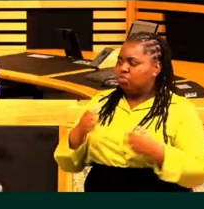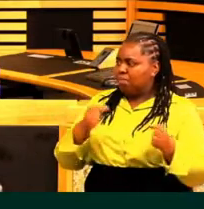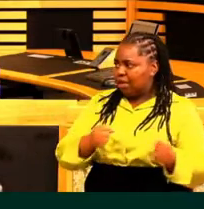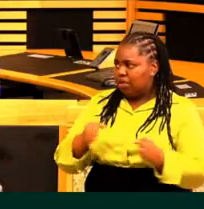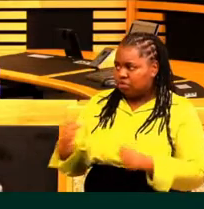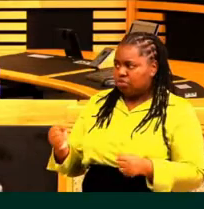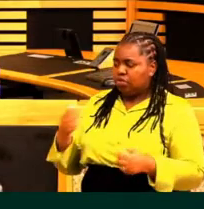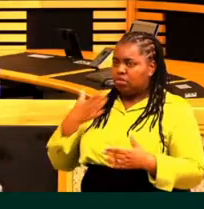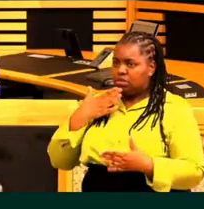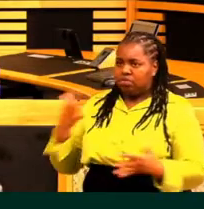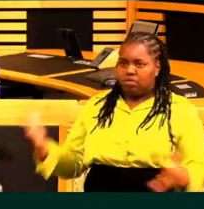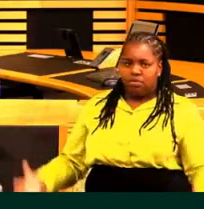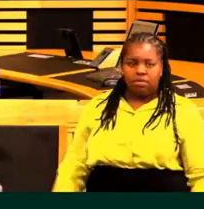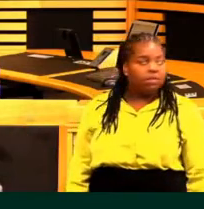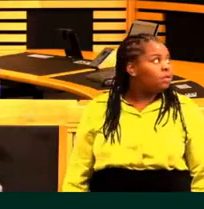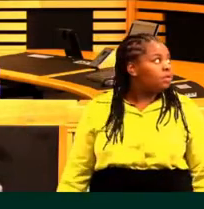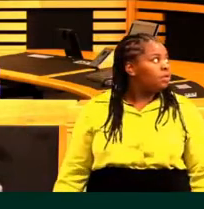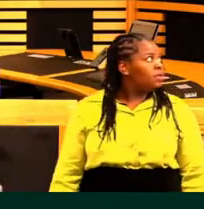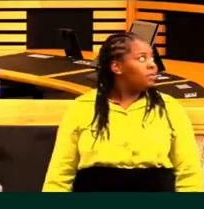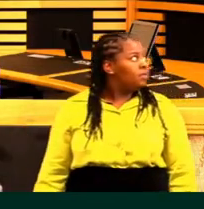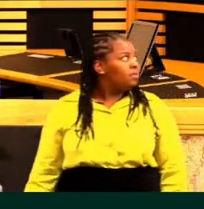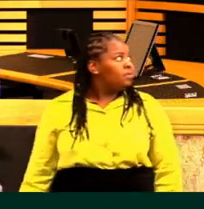thank you very much